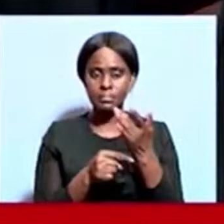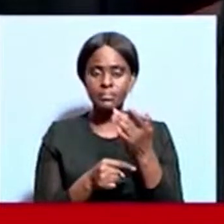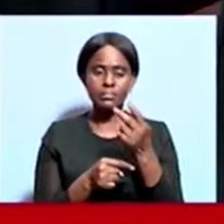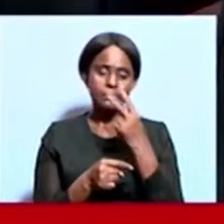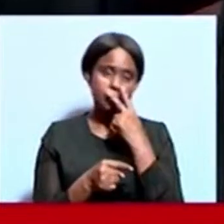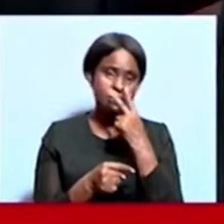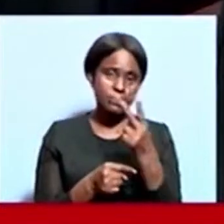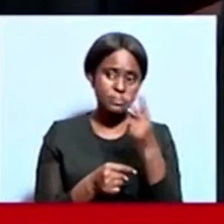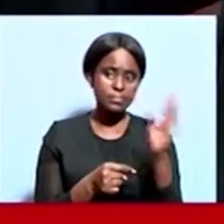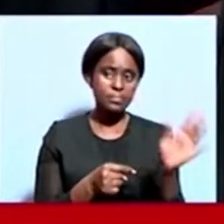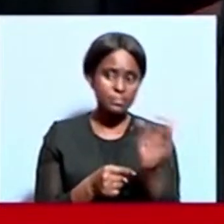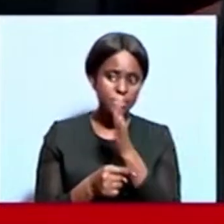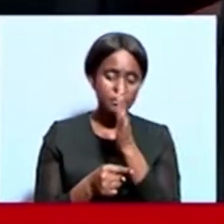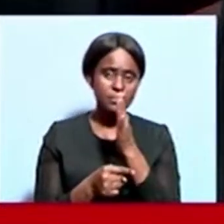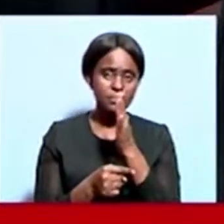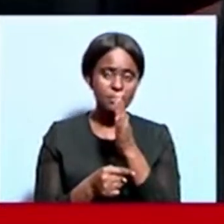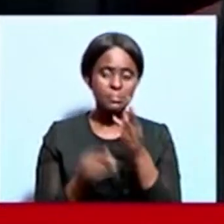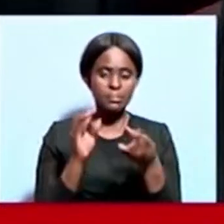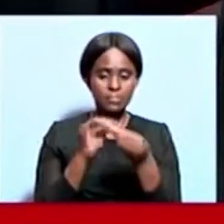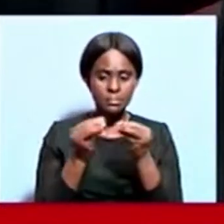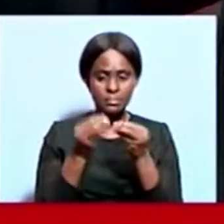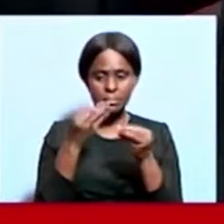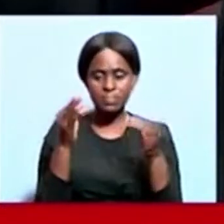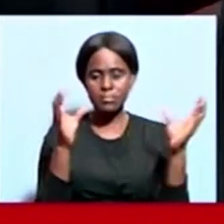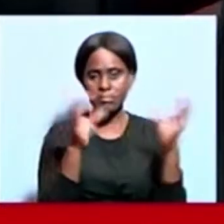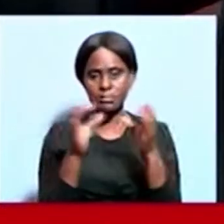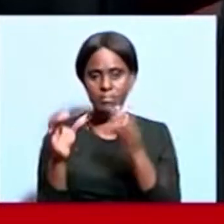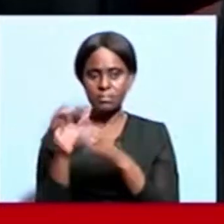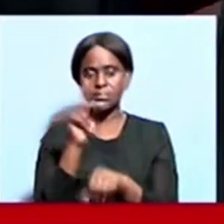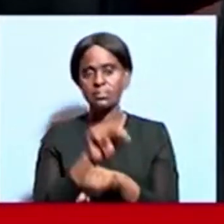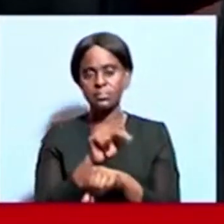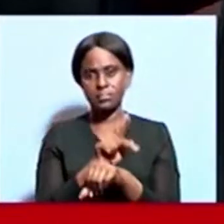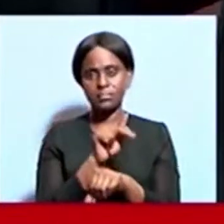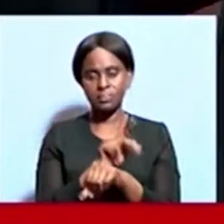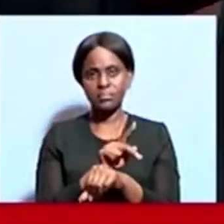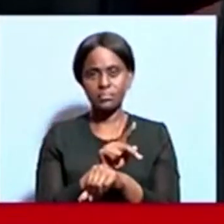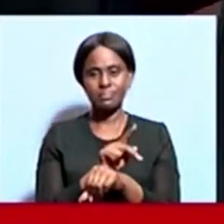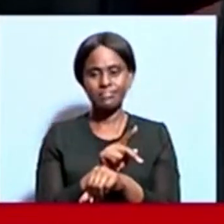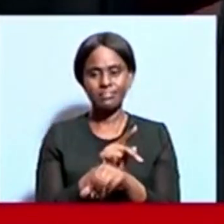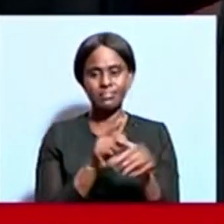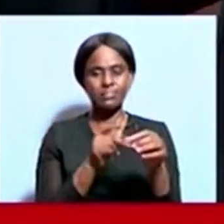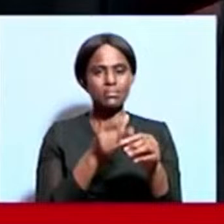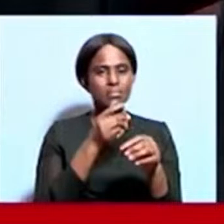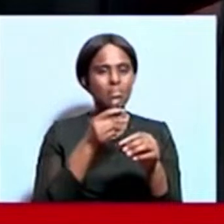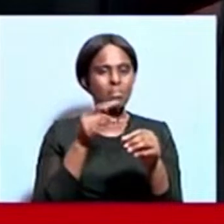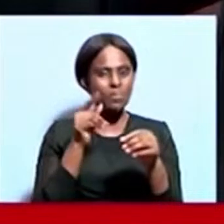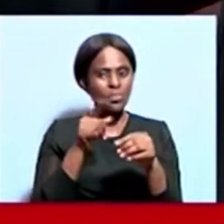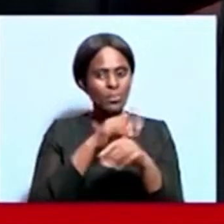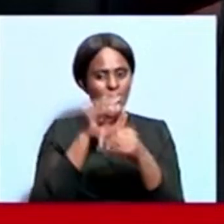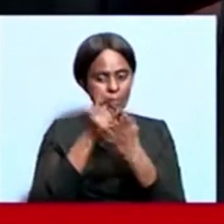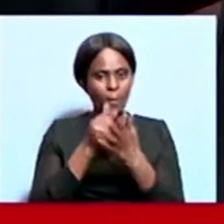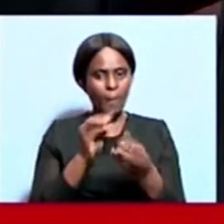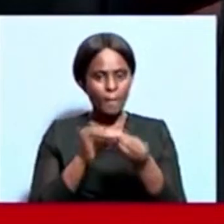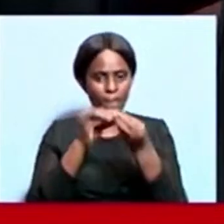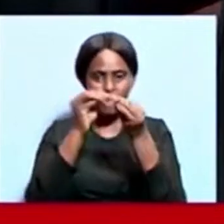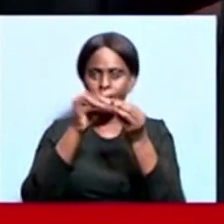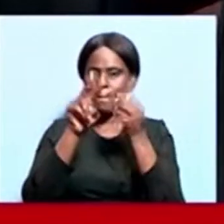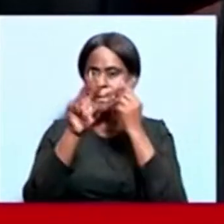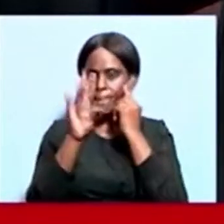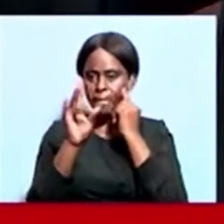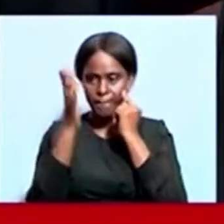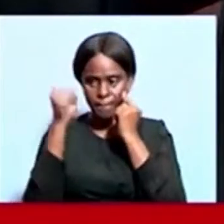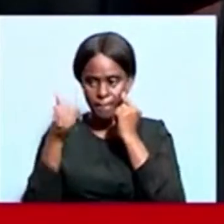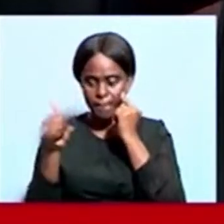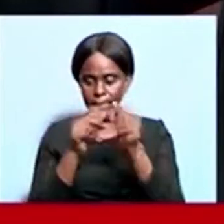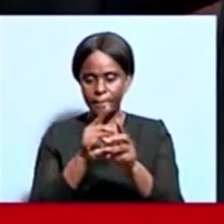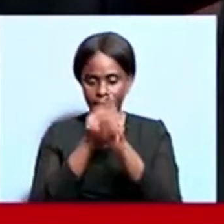looking at your number of community projects. They recommended are 27. why did you